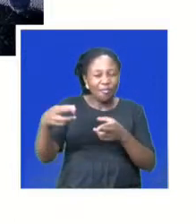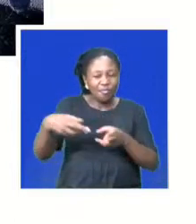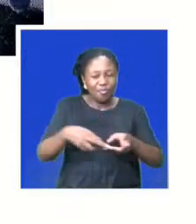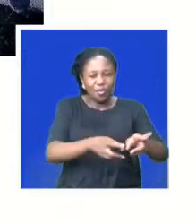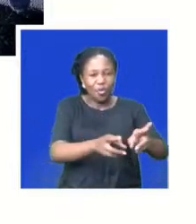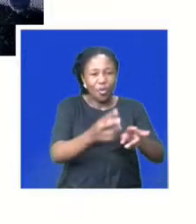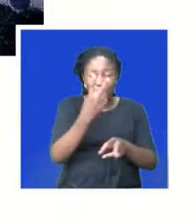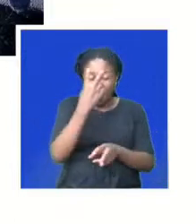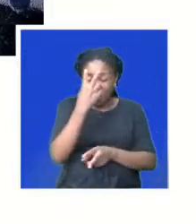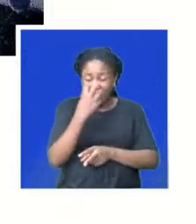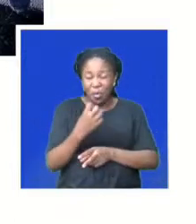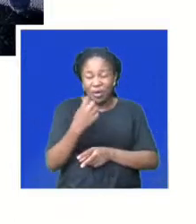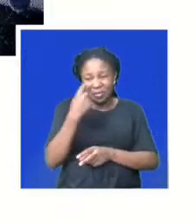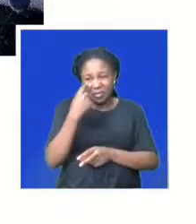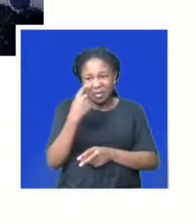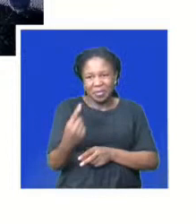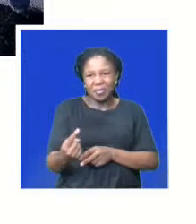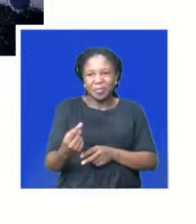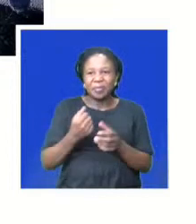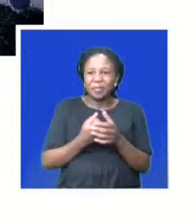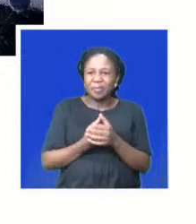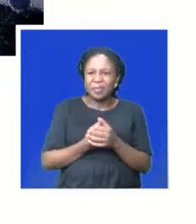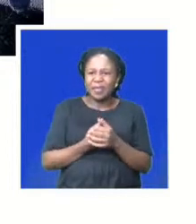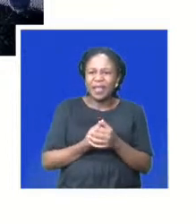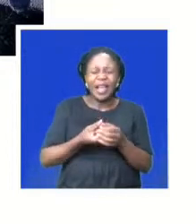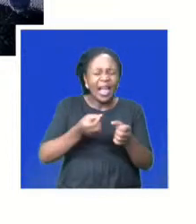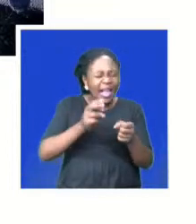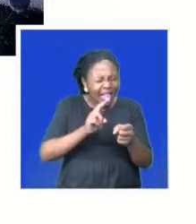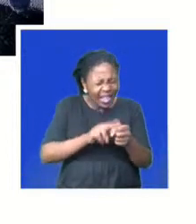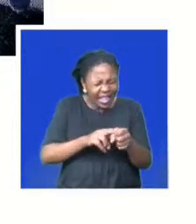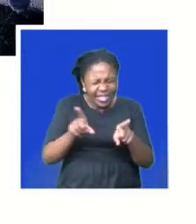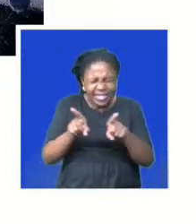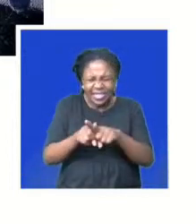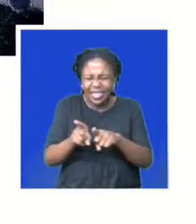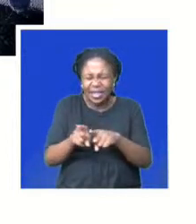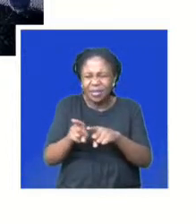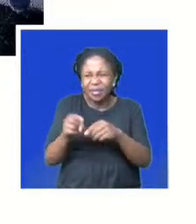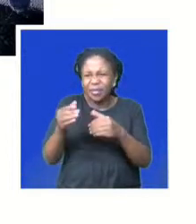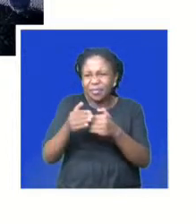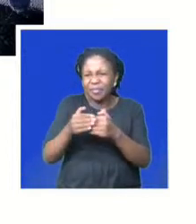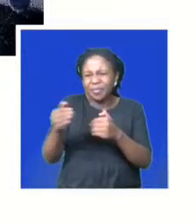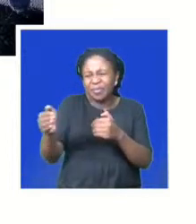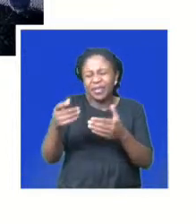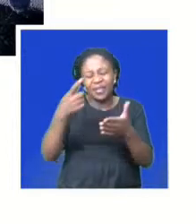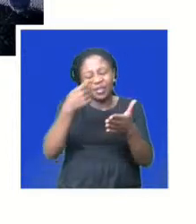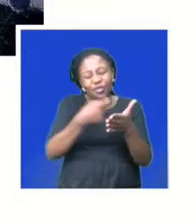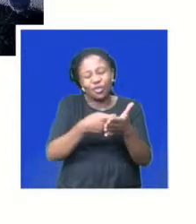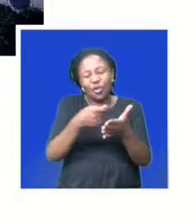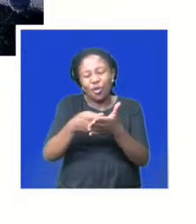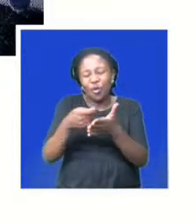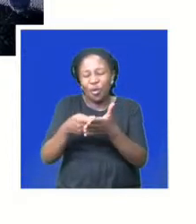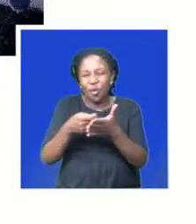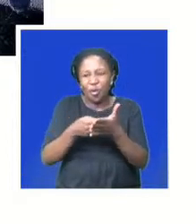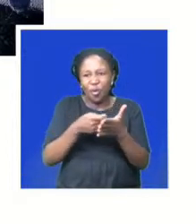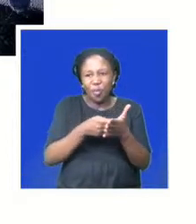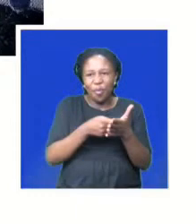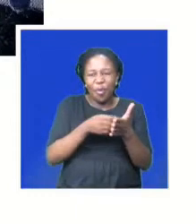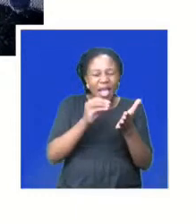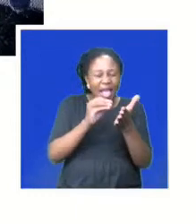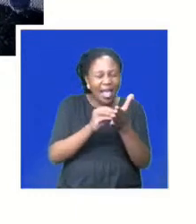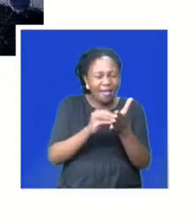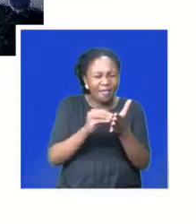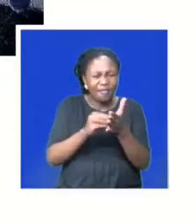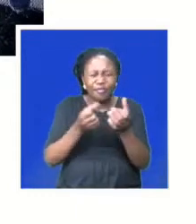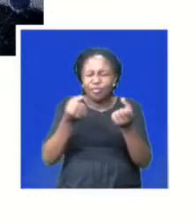road. And this is a shop or complex. You see there are cars here. So